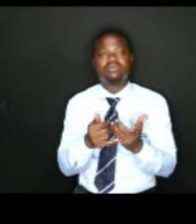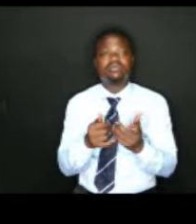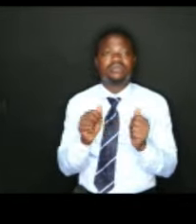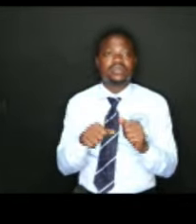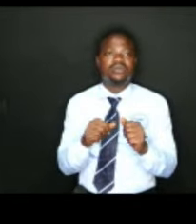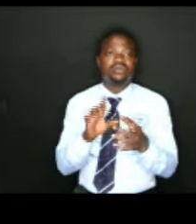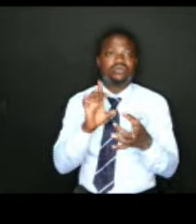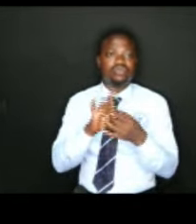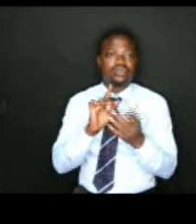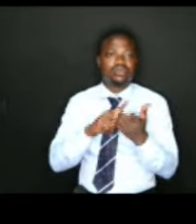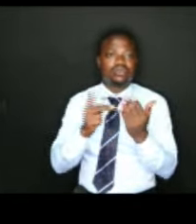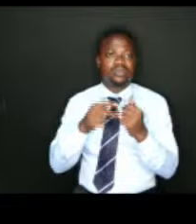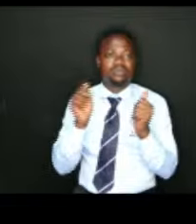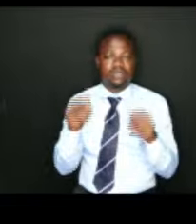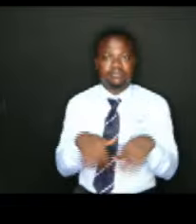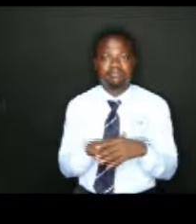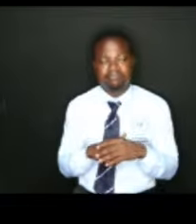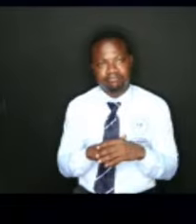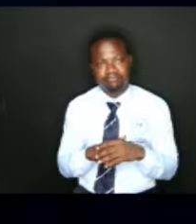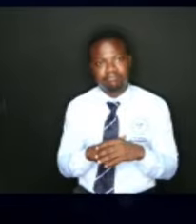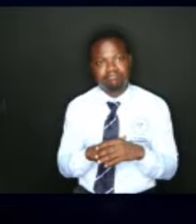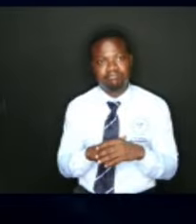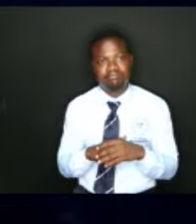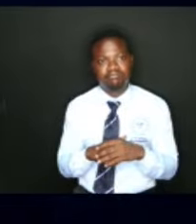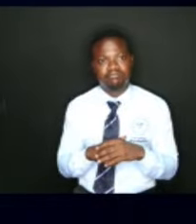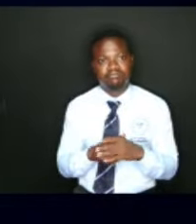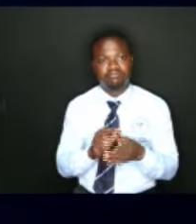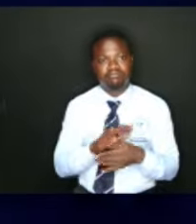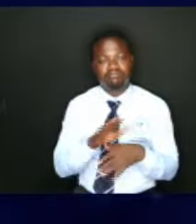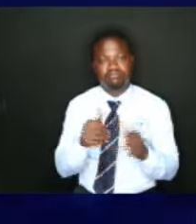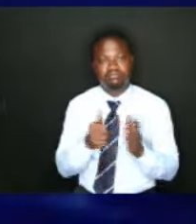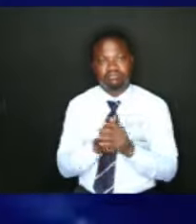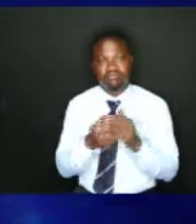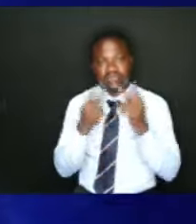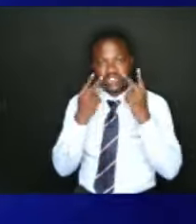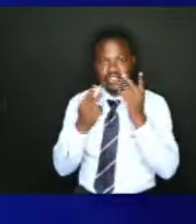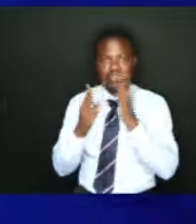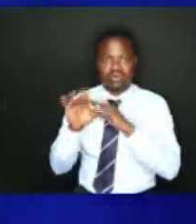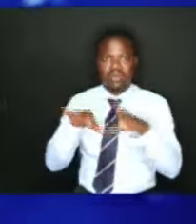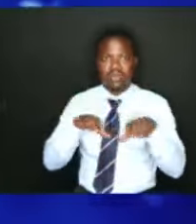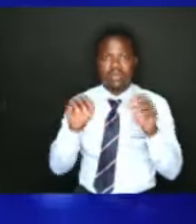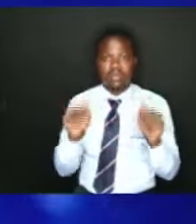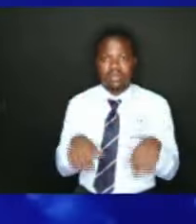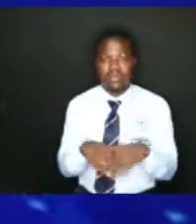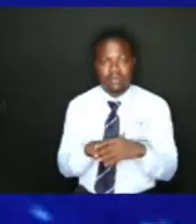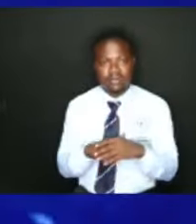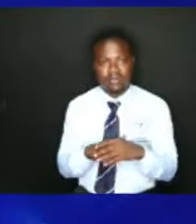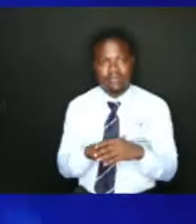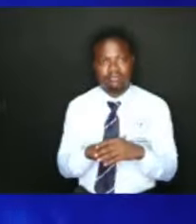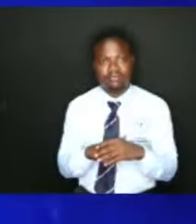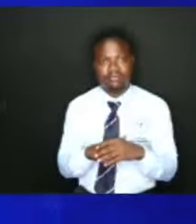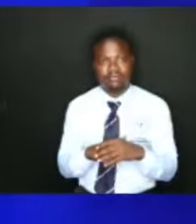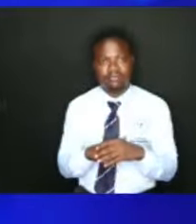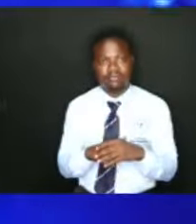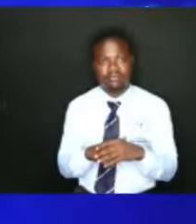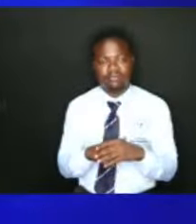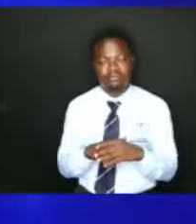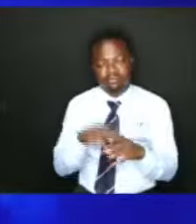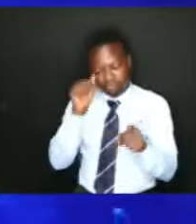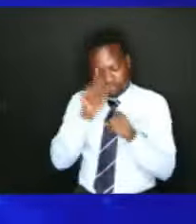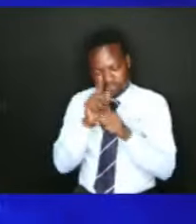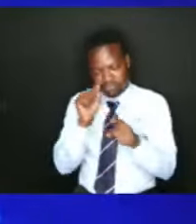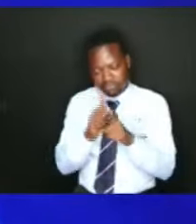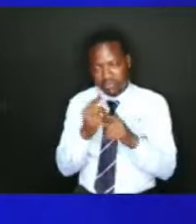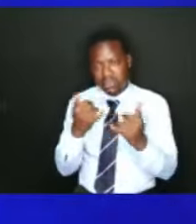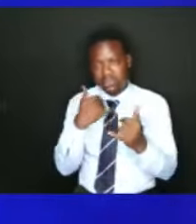of this Unleashed concert so that we can all see what God is doing in the nations. Beloved,